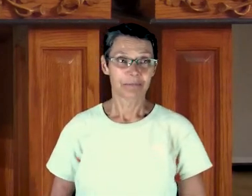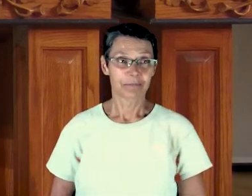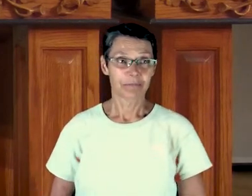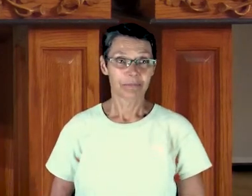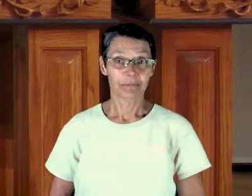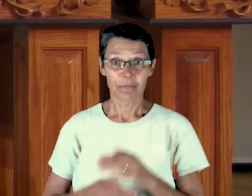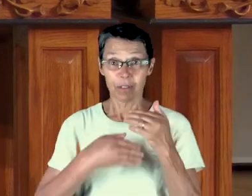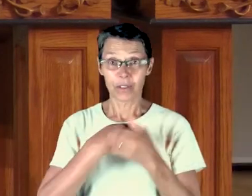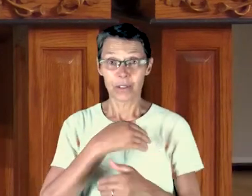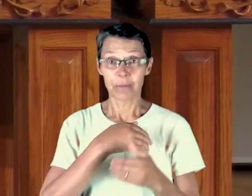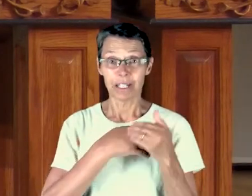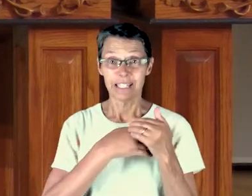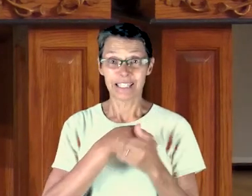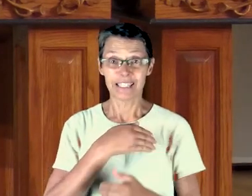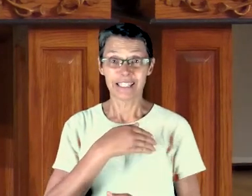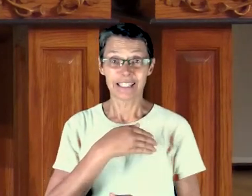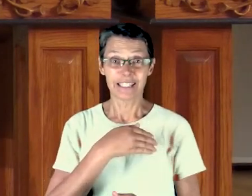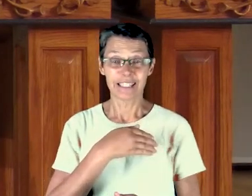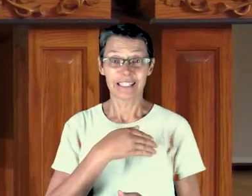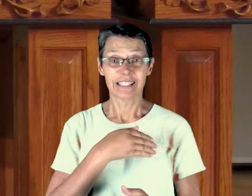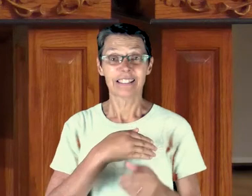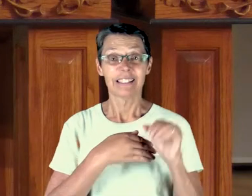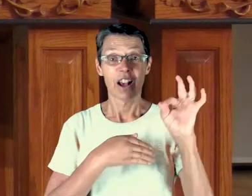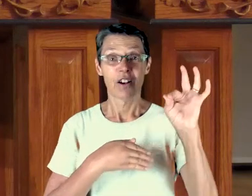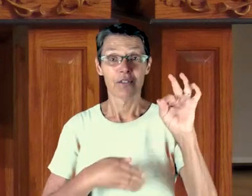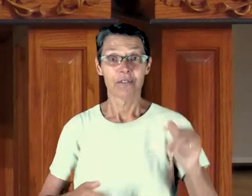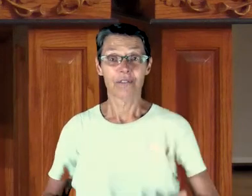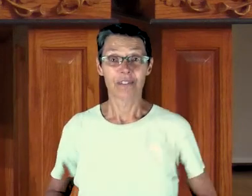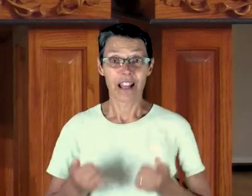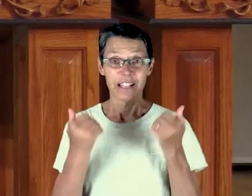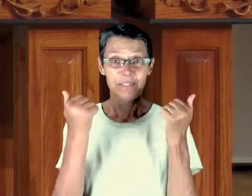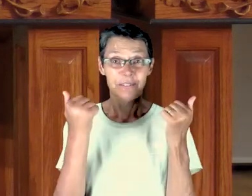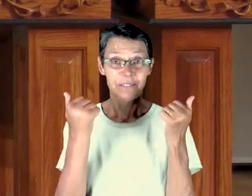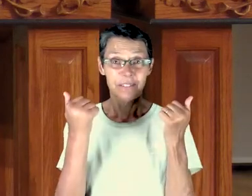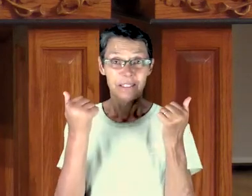the bread of life,